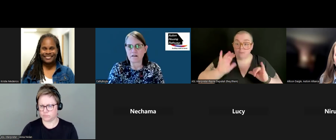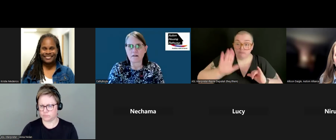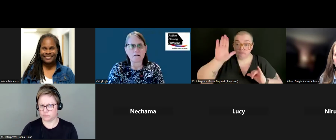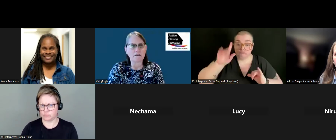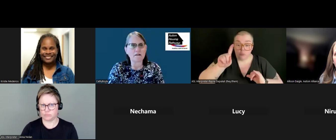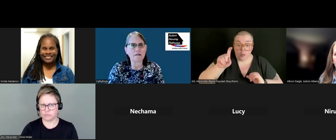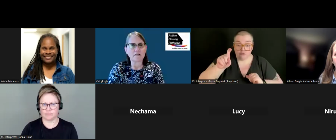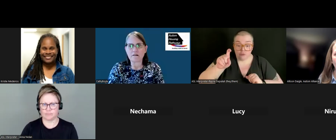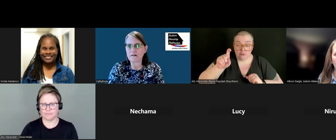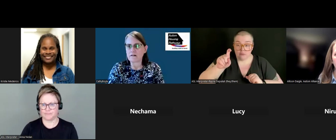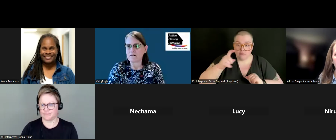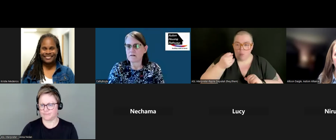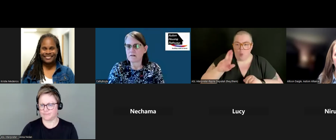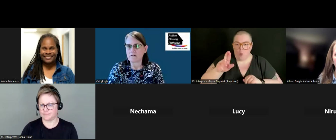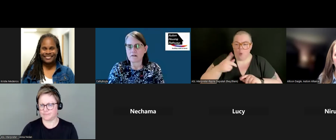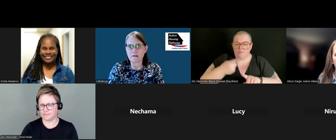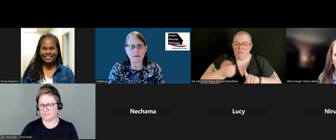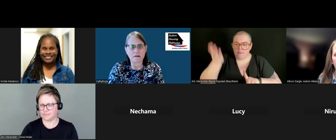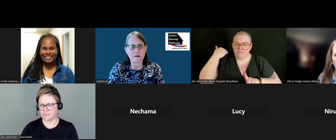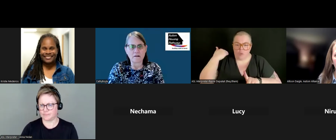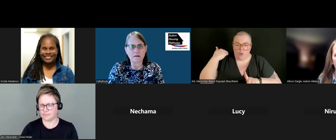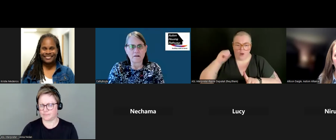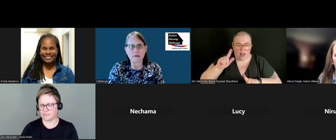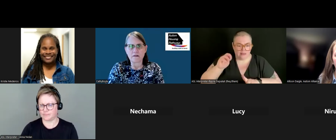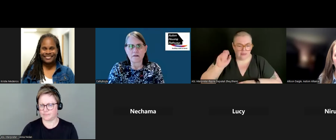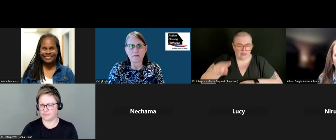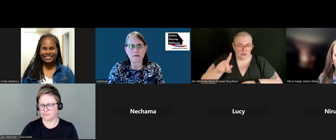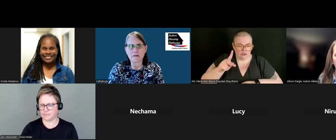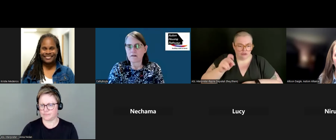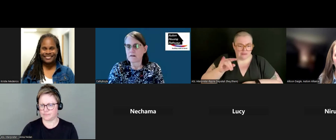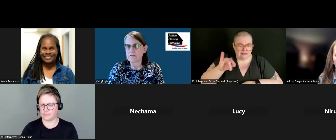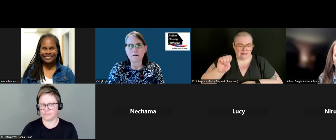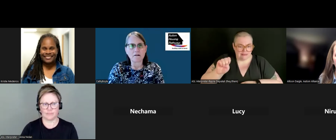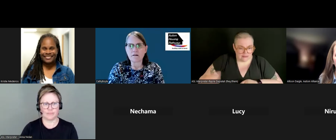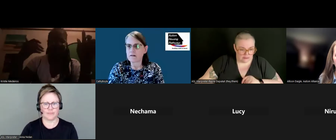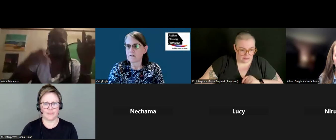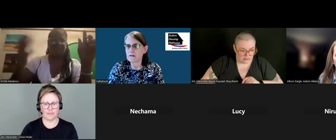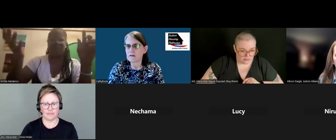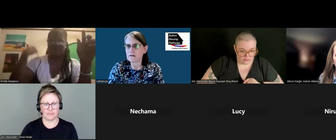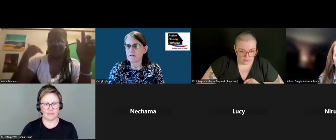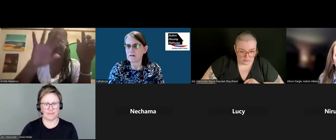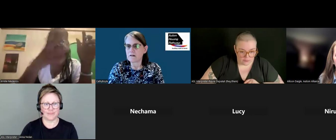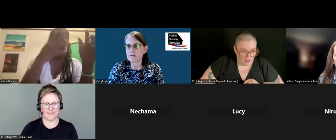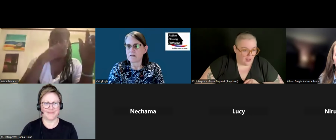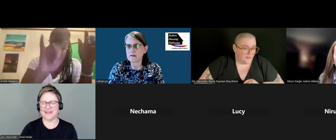I didn't know if it was up from before, but I think,